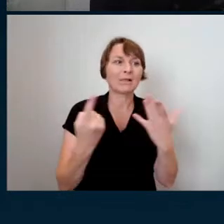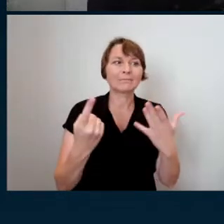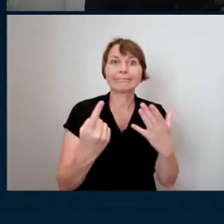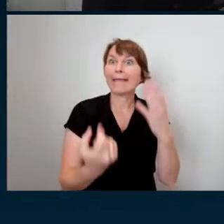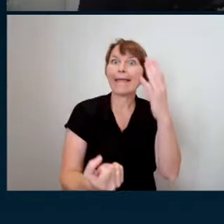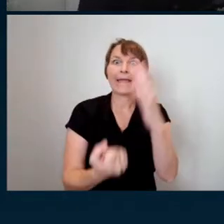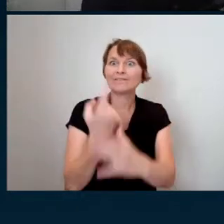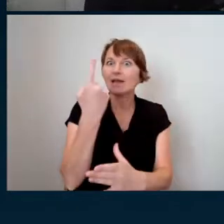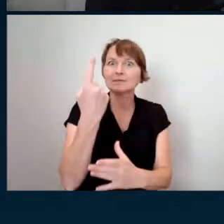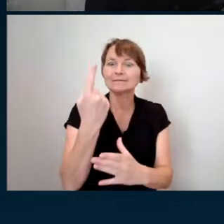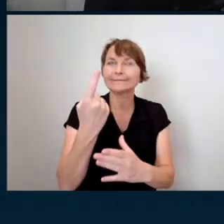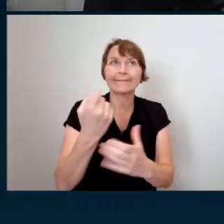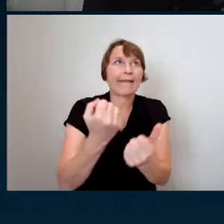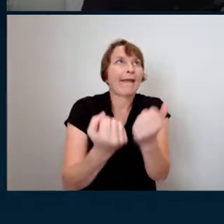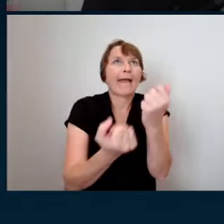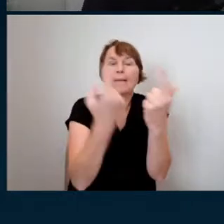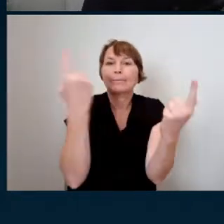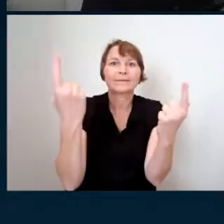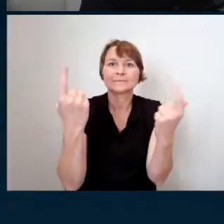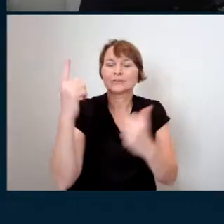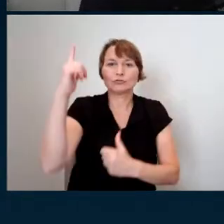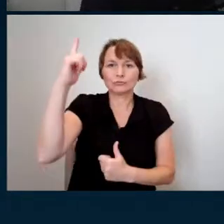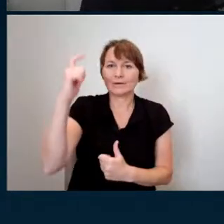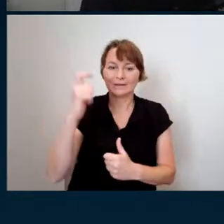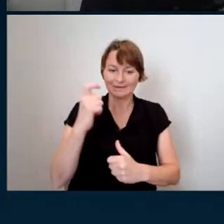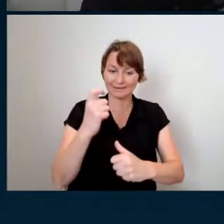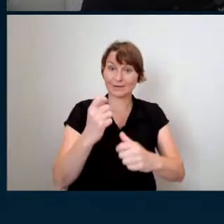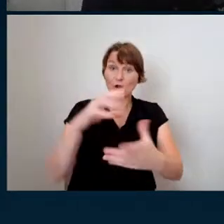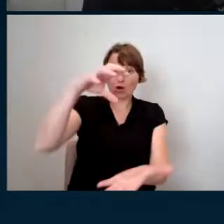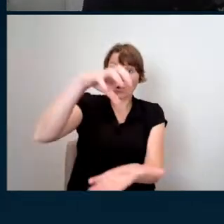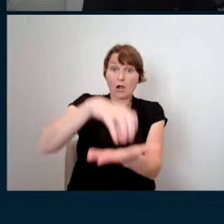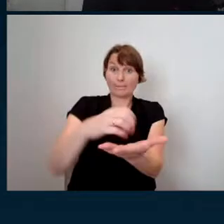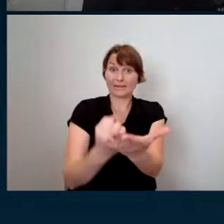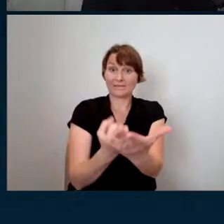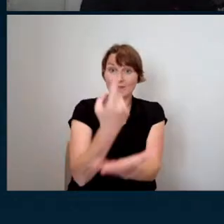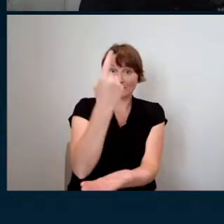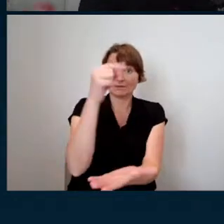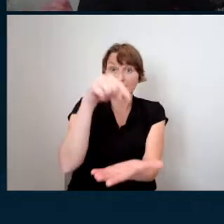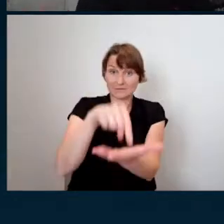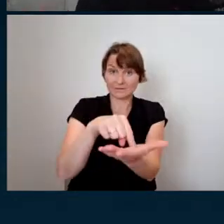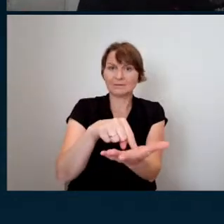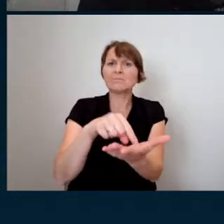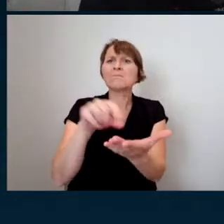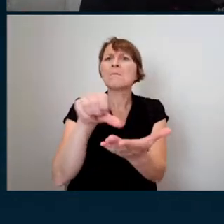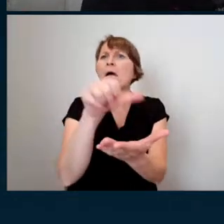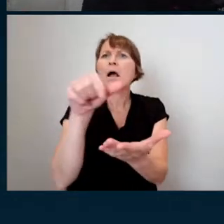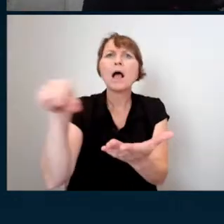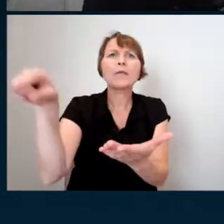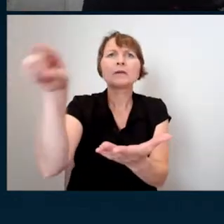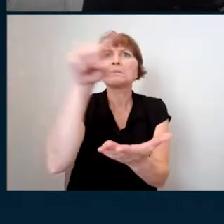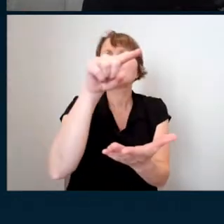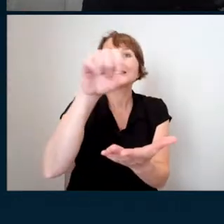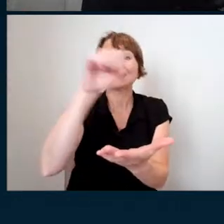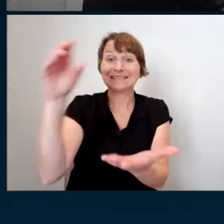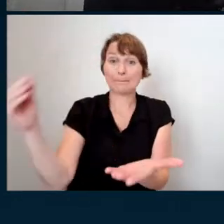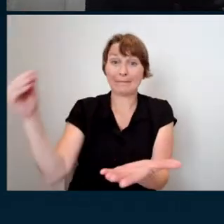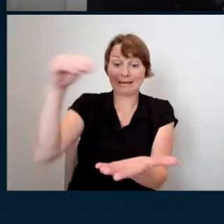some events happen in an event hub, and you can store other events from other systems there as well and have the function act on